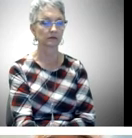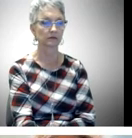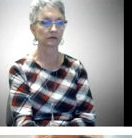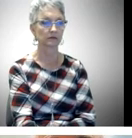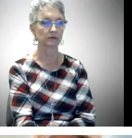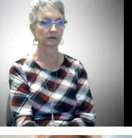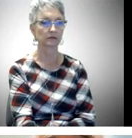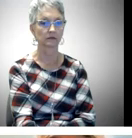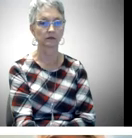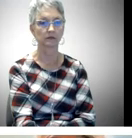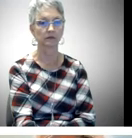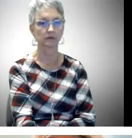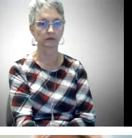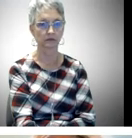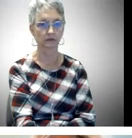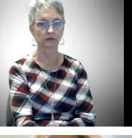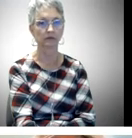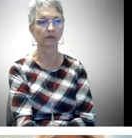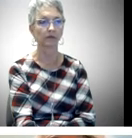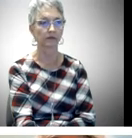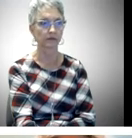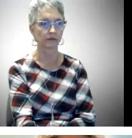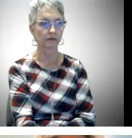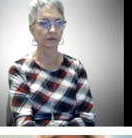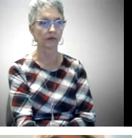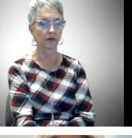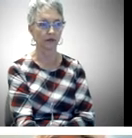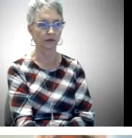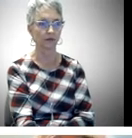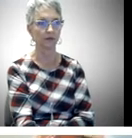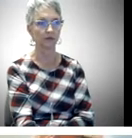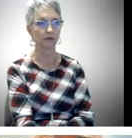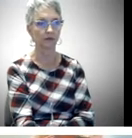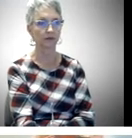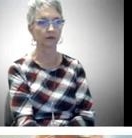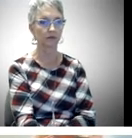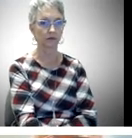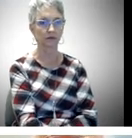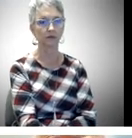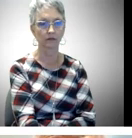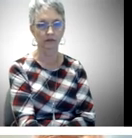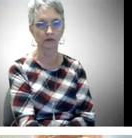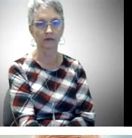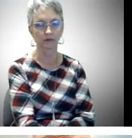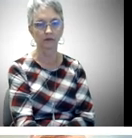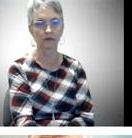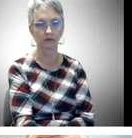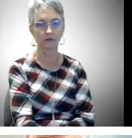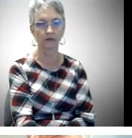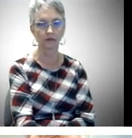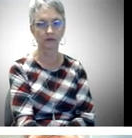care, how they're going to spend their money, if they're going to work, who their friends are, all of that. And so it really is a major shift in the